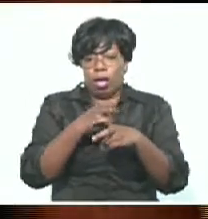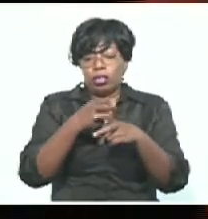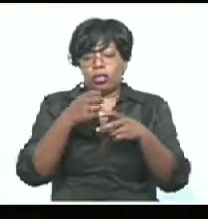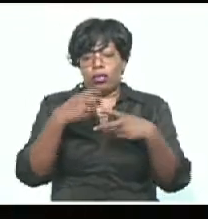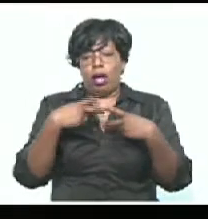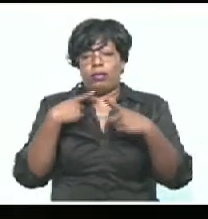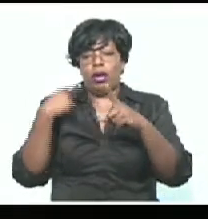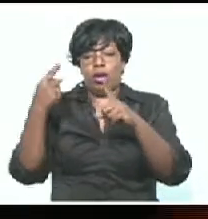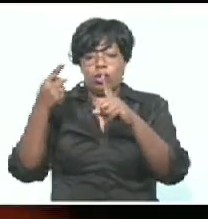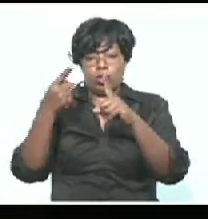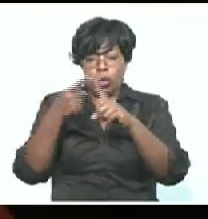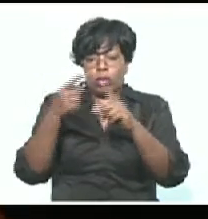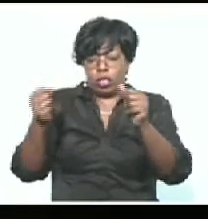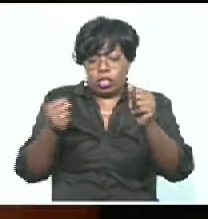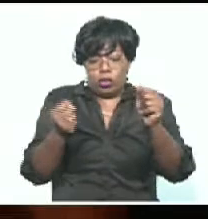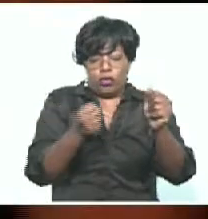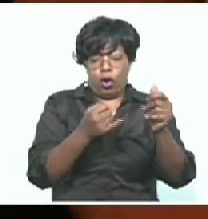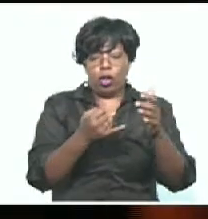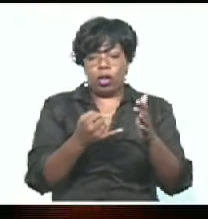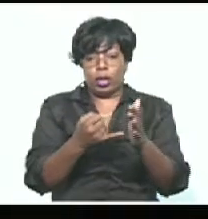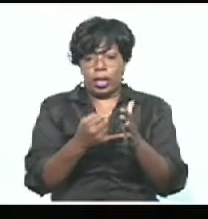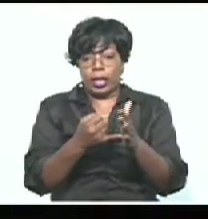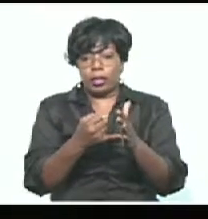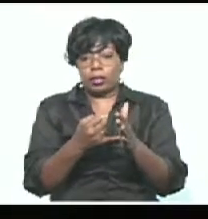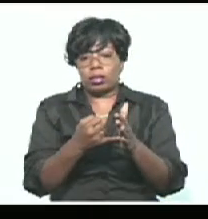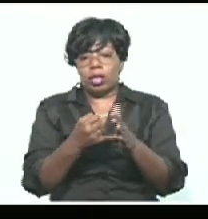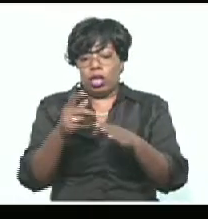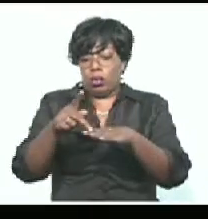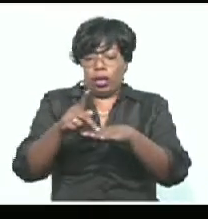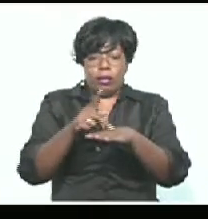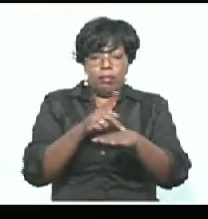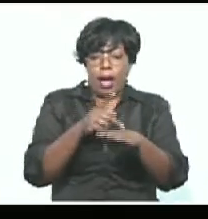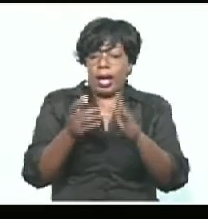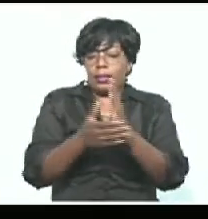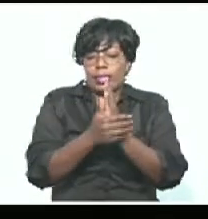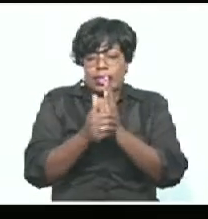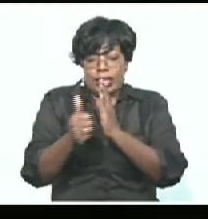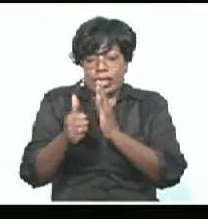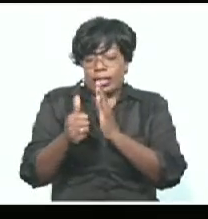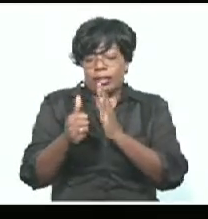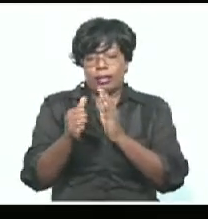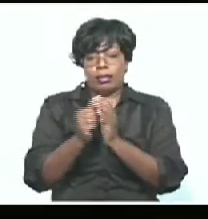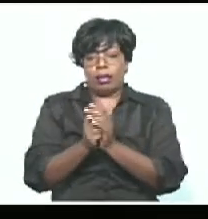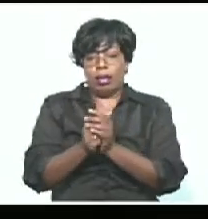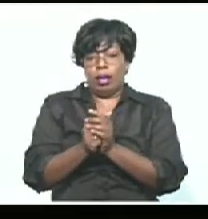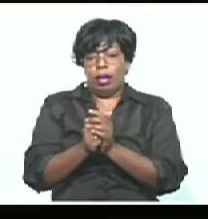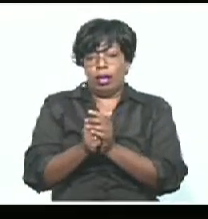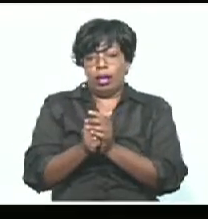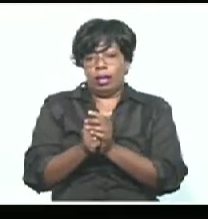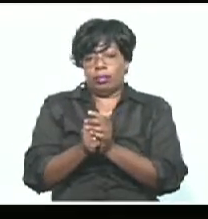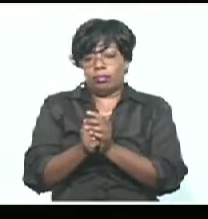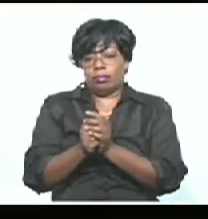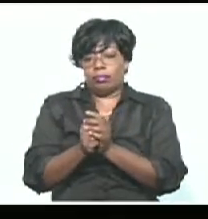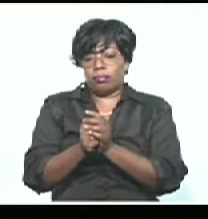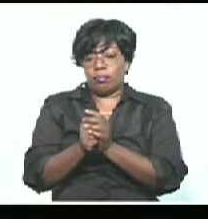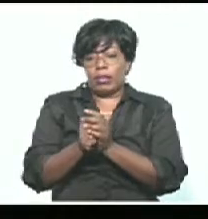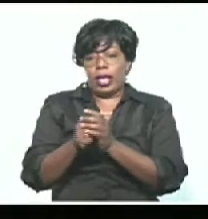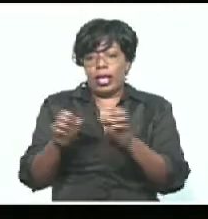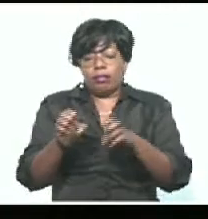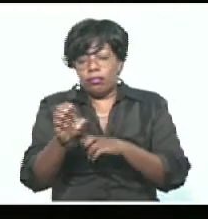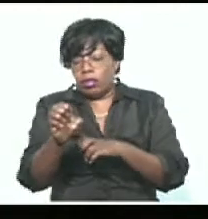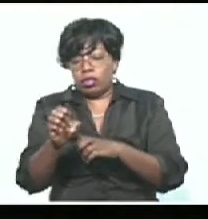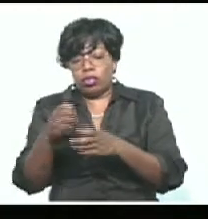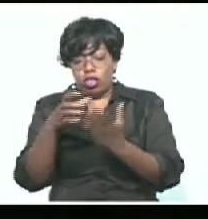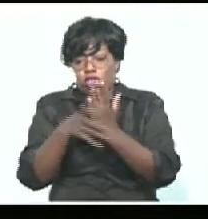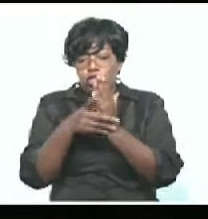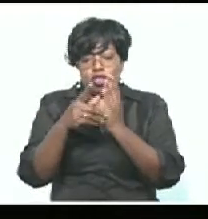and pursue them. It with our map skills and adventurous journey training to attain our